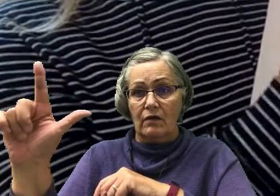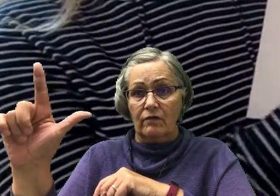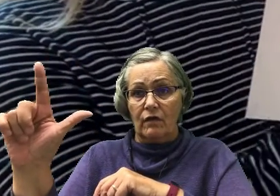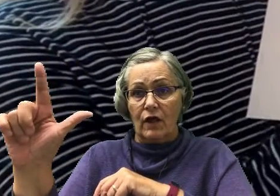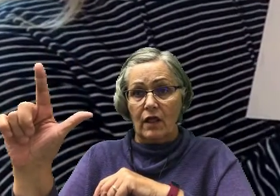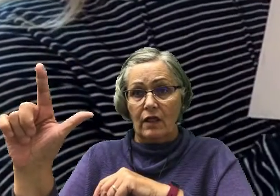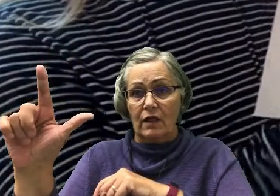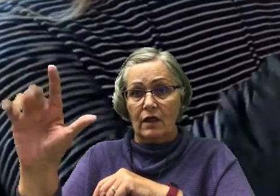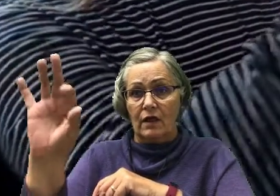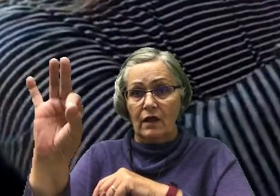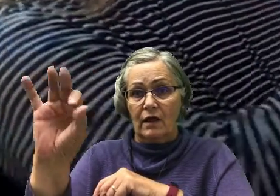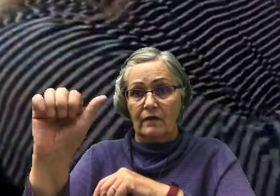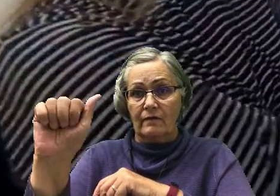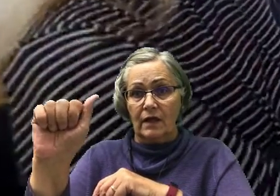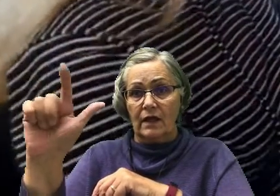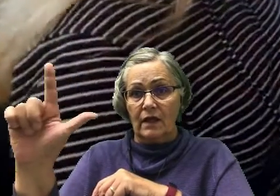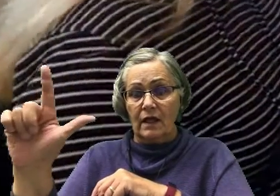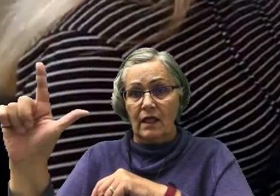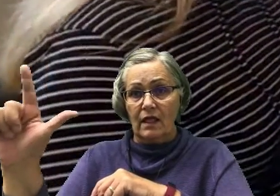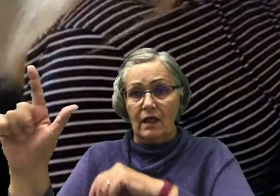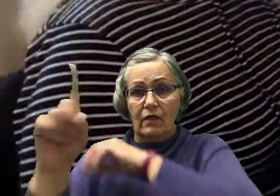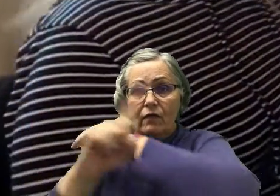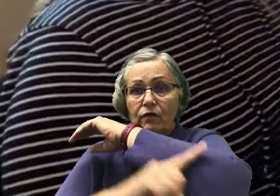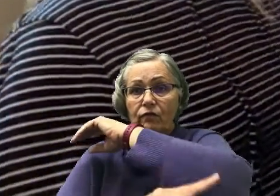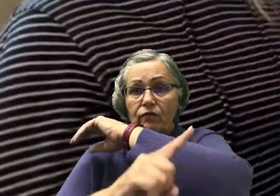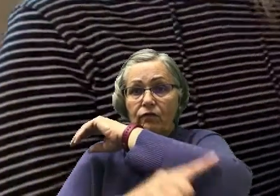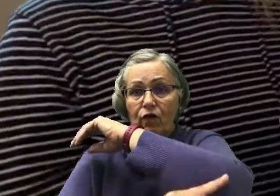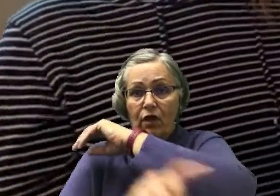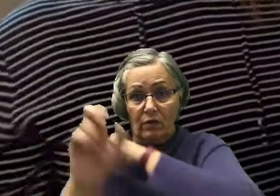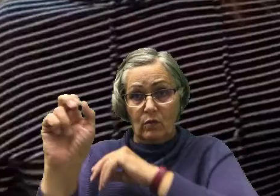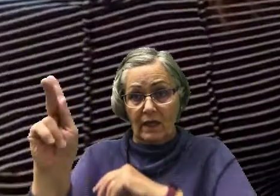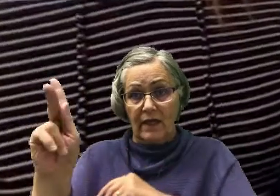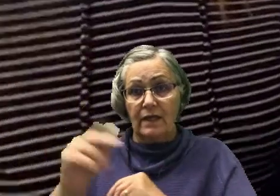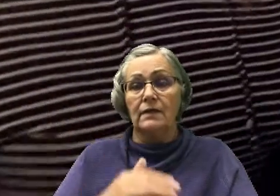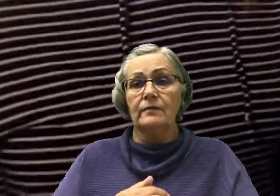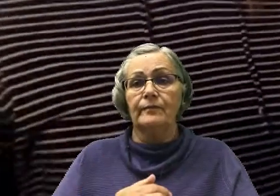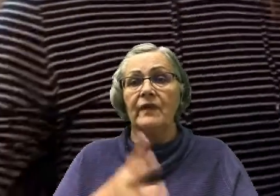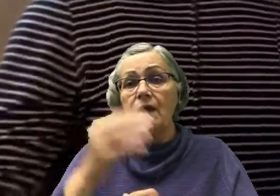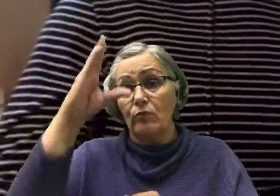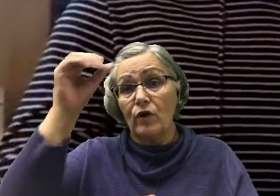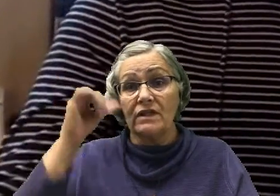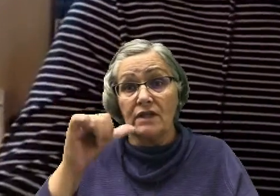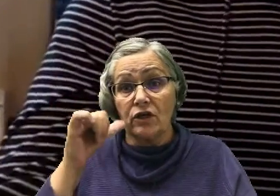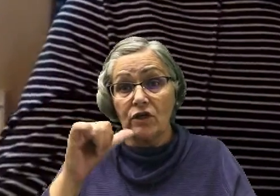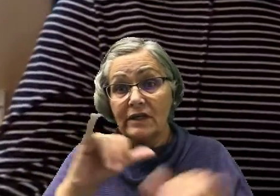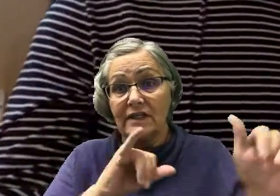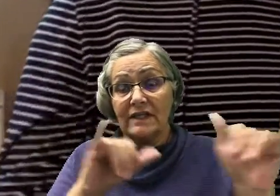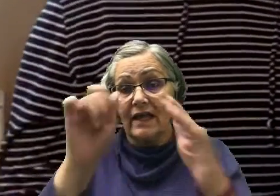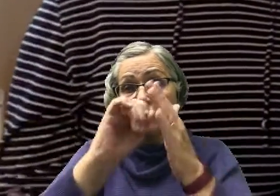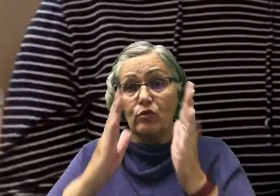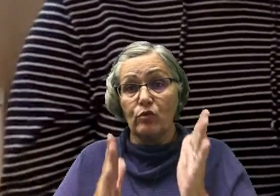F-A-L-L. Fall. Okay? And boys and girls, as writers, I just want to remind you